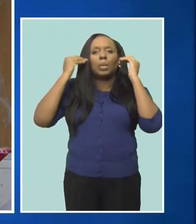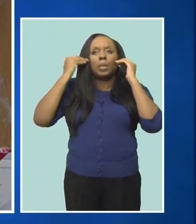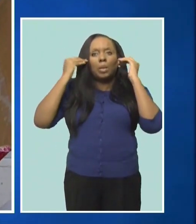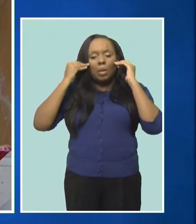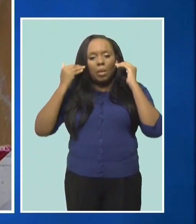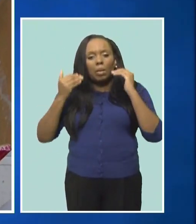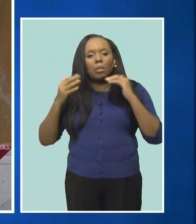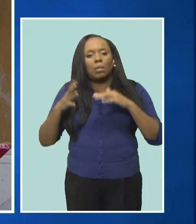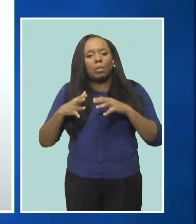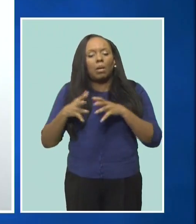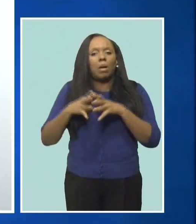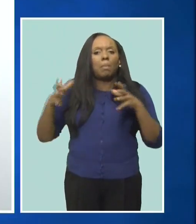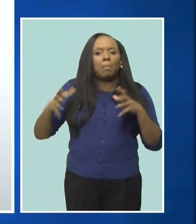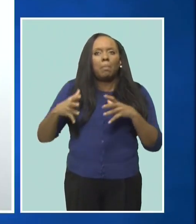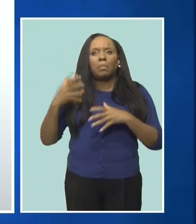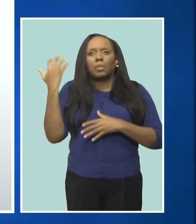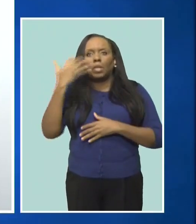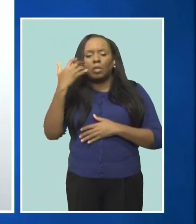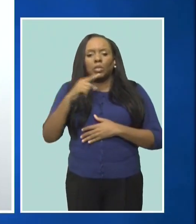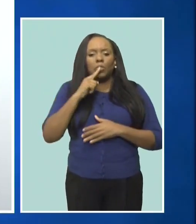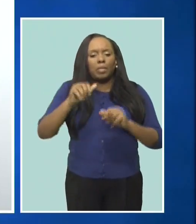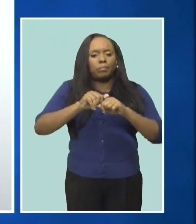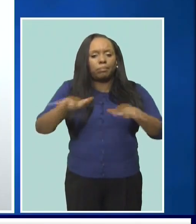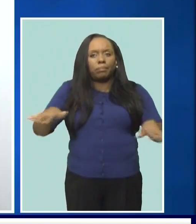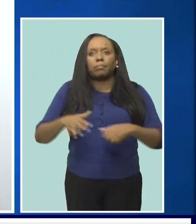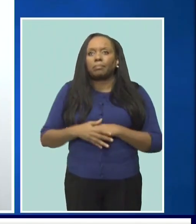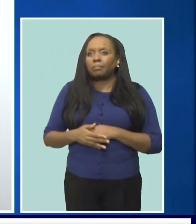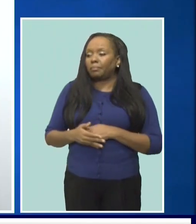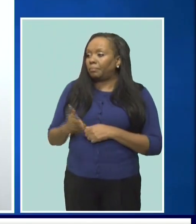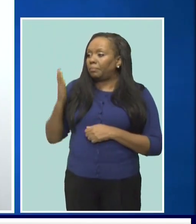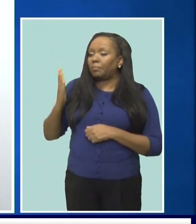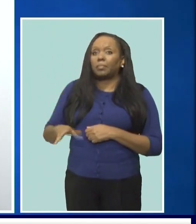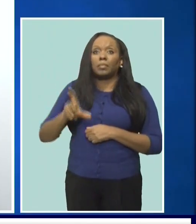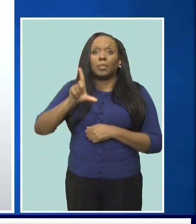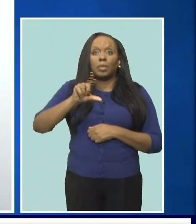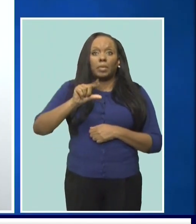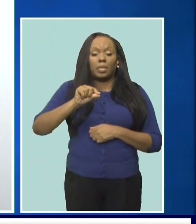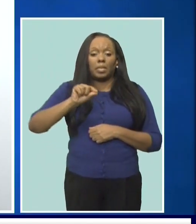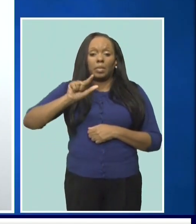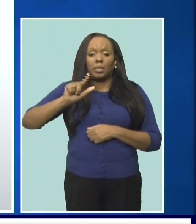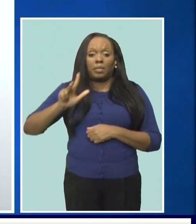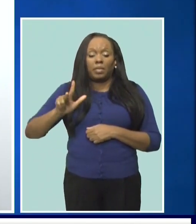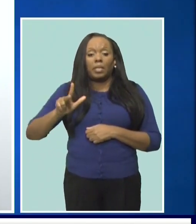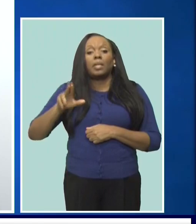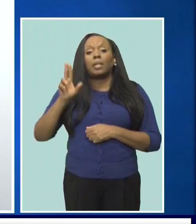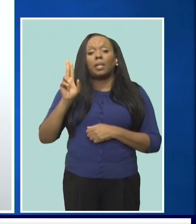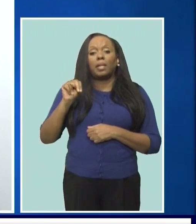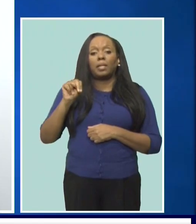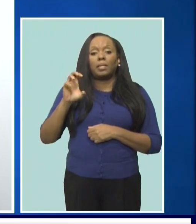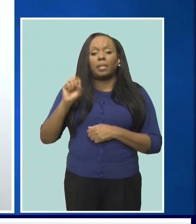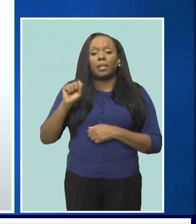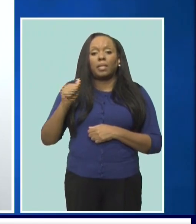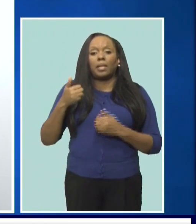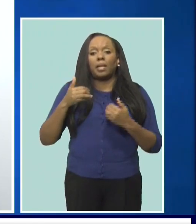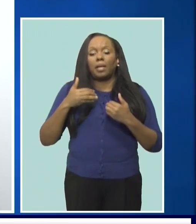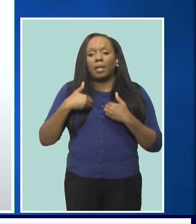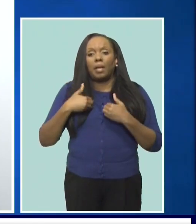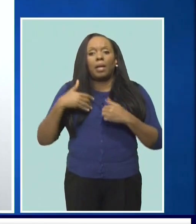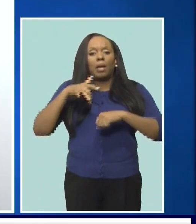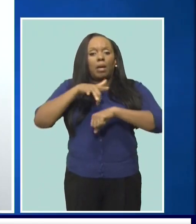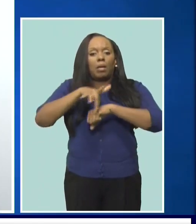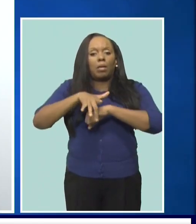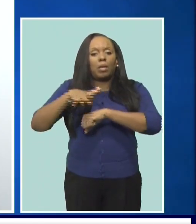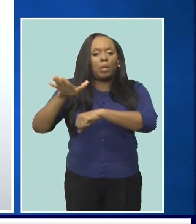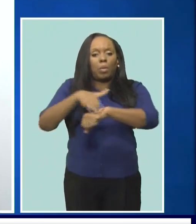substance abuse. In 2023, I can say that the NCSA issued 2 alerts coming out of our early warning system.